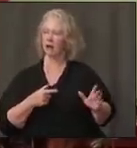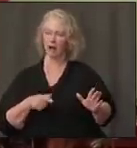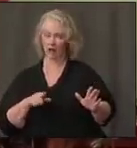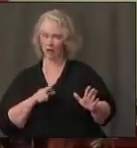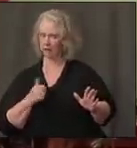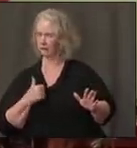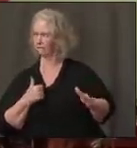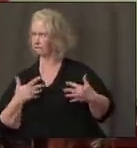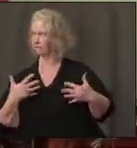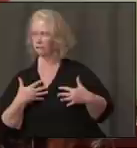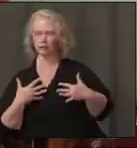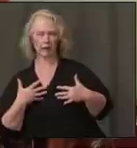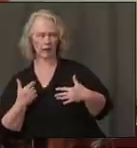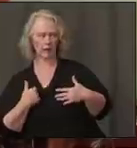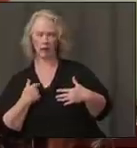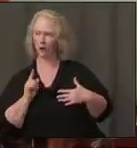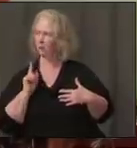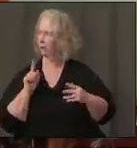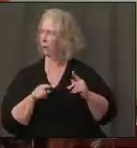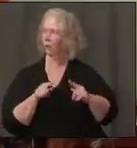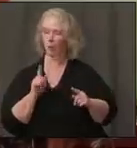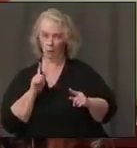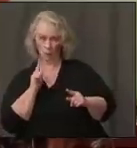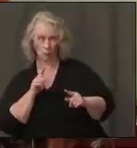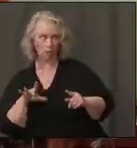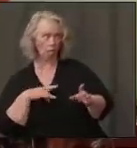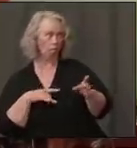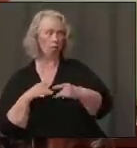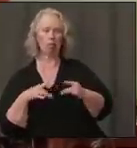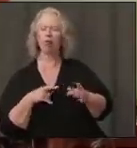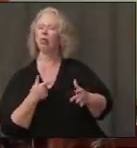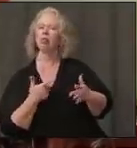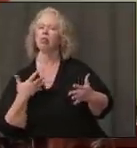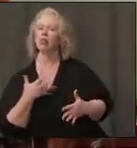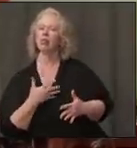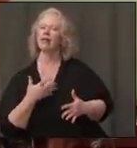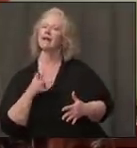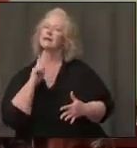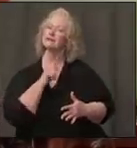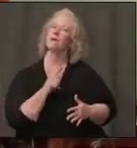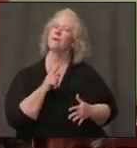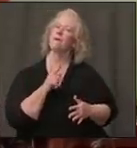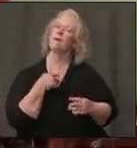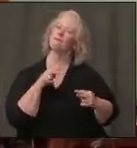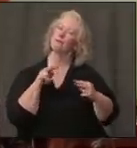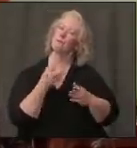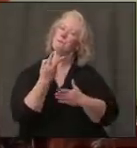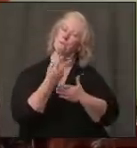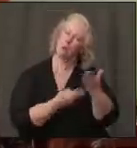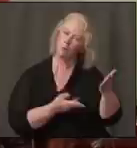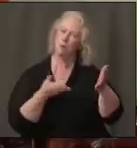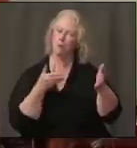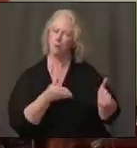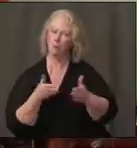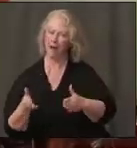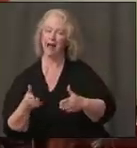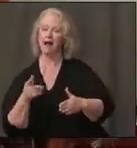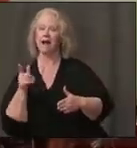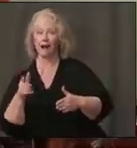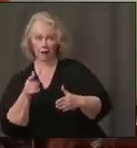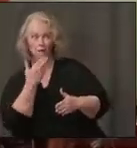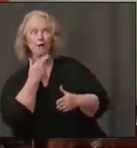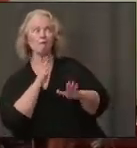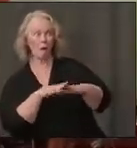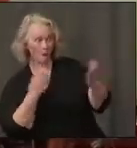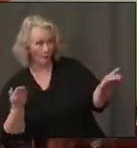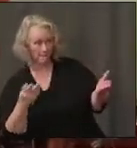engaging in commerce. So this is as much a demand problem as it is a supply and opening problem.